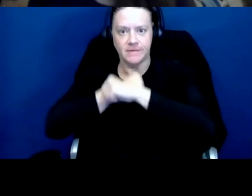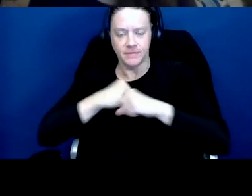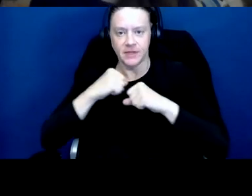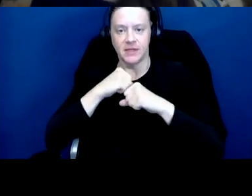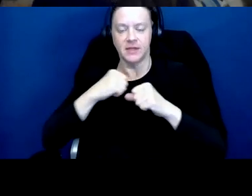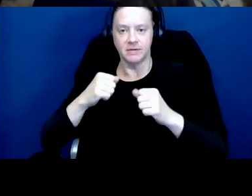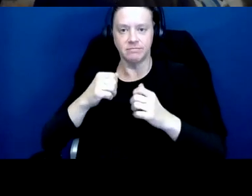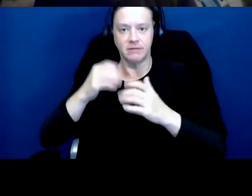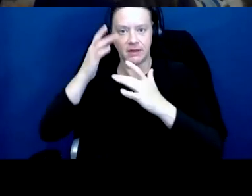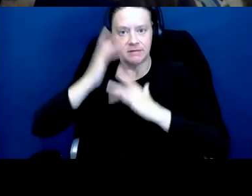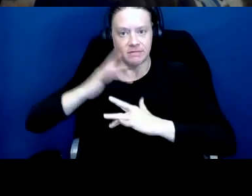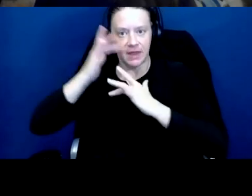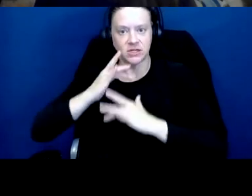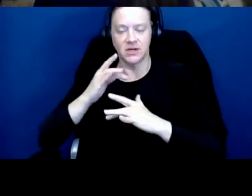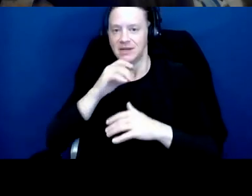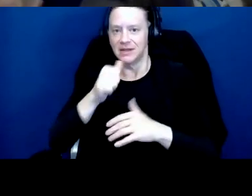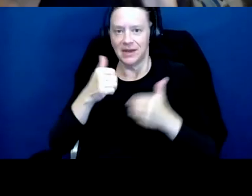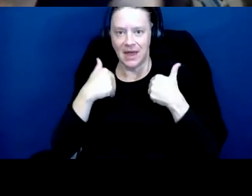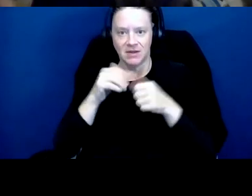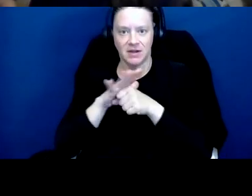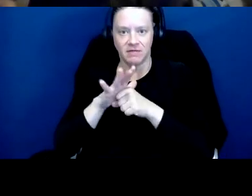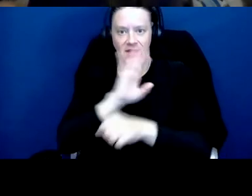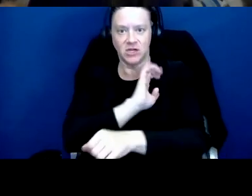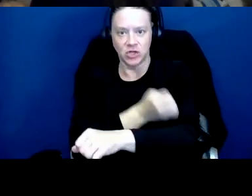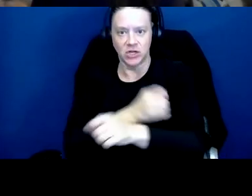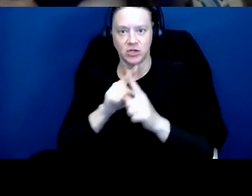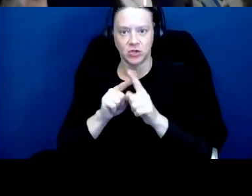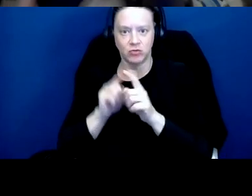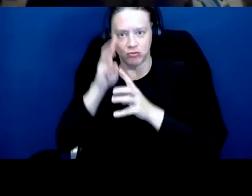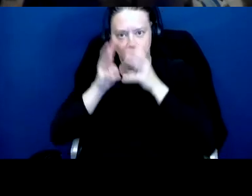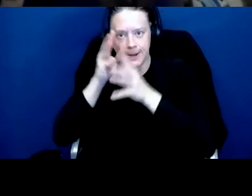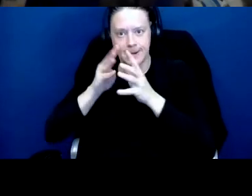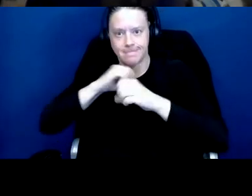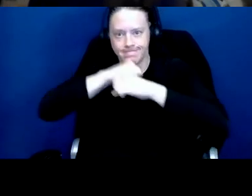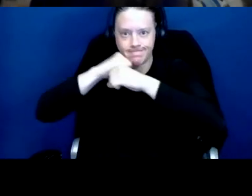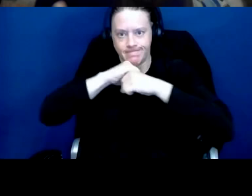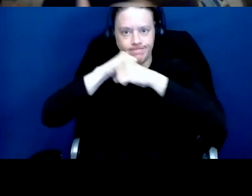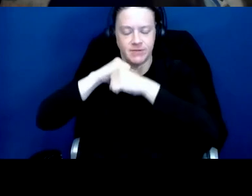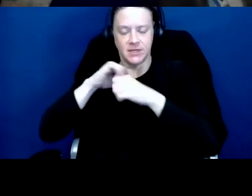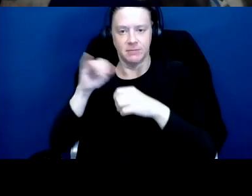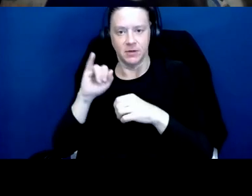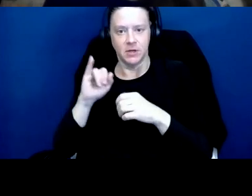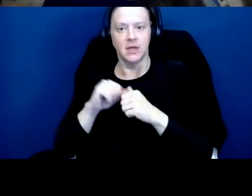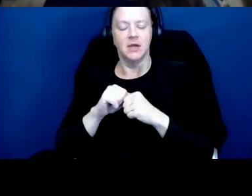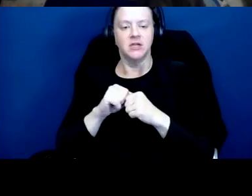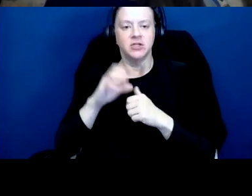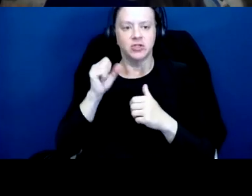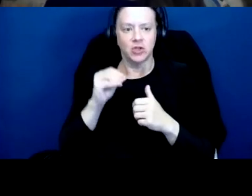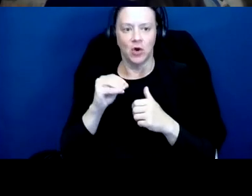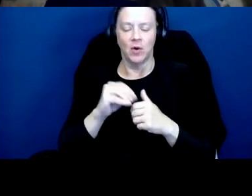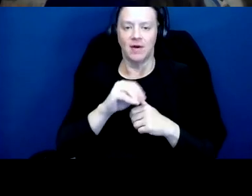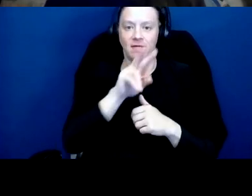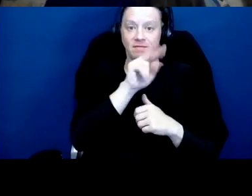to also create immunity. So the infection-induced immunity is less predictable than the vaccine-induced